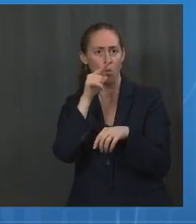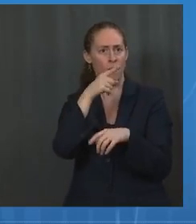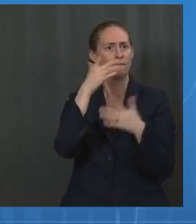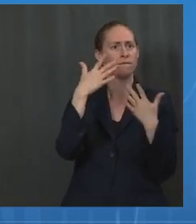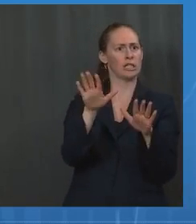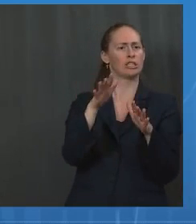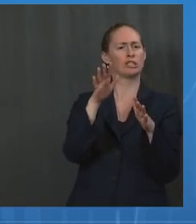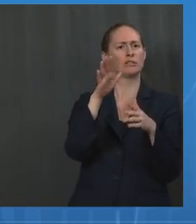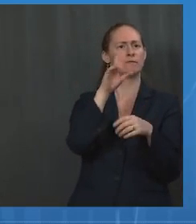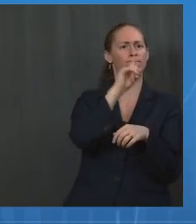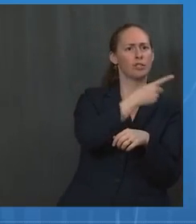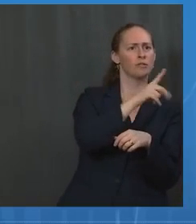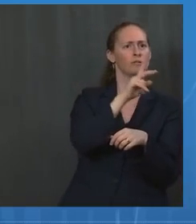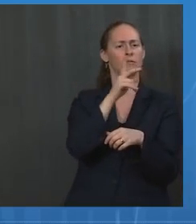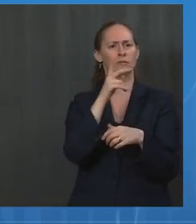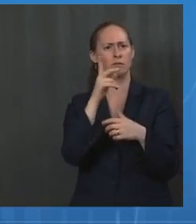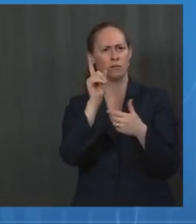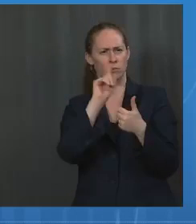third dose?